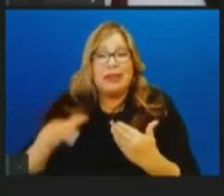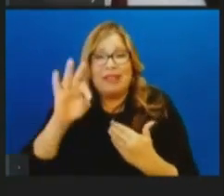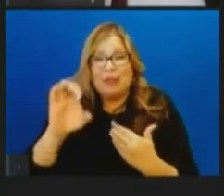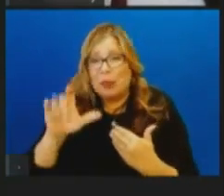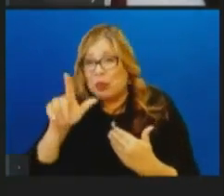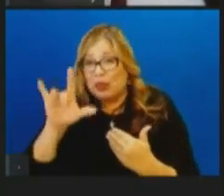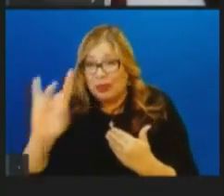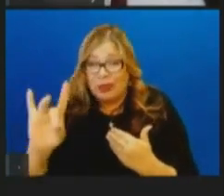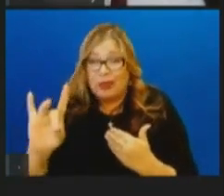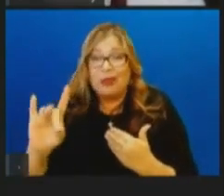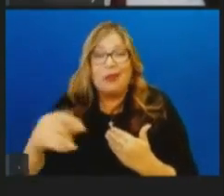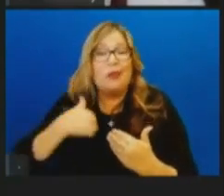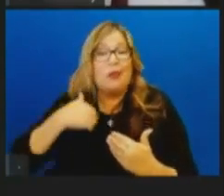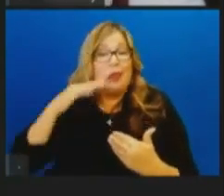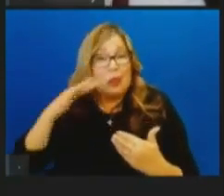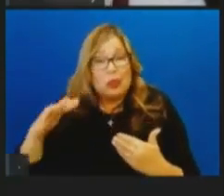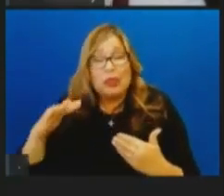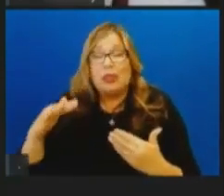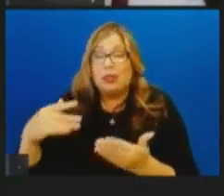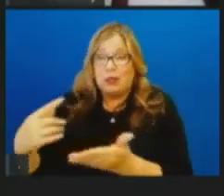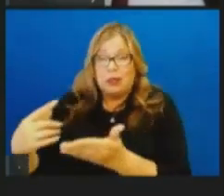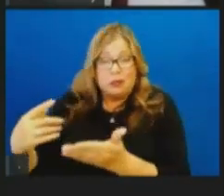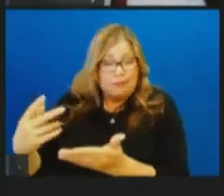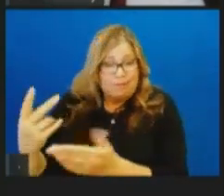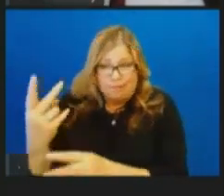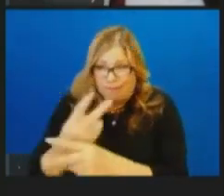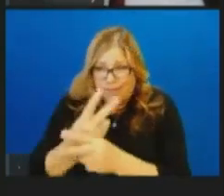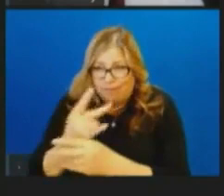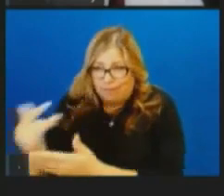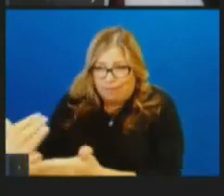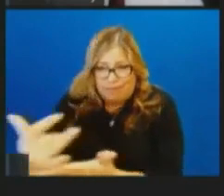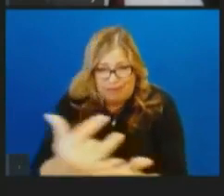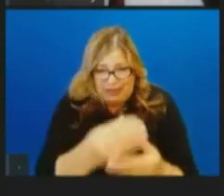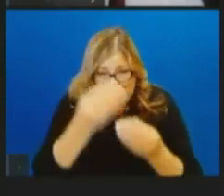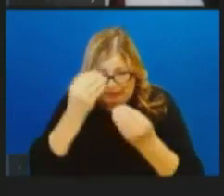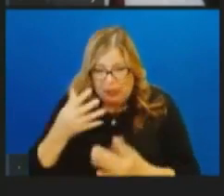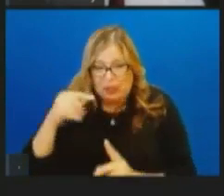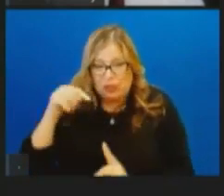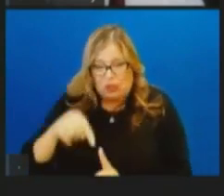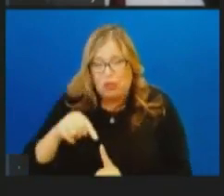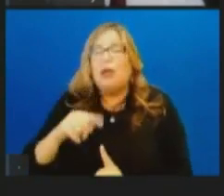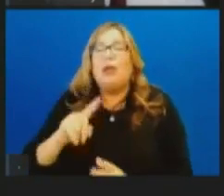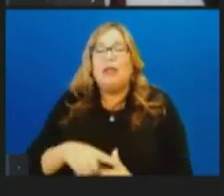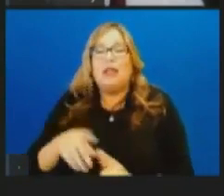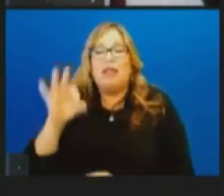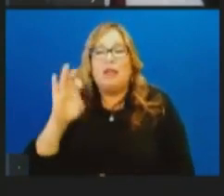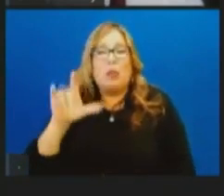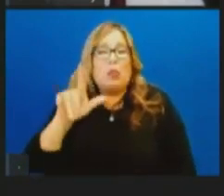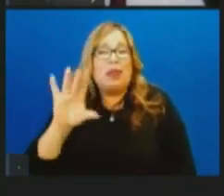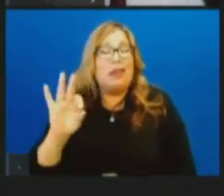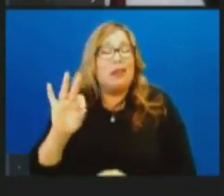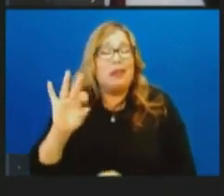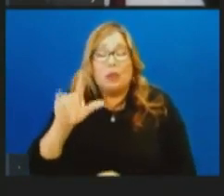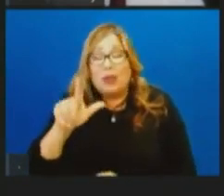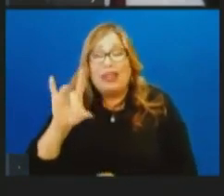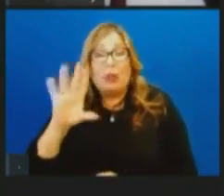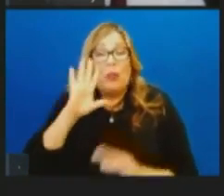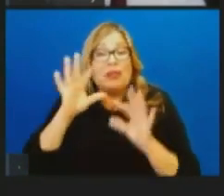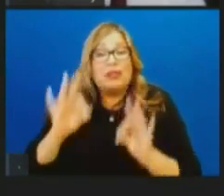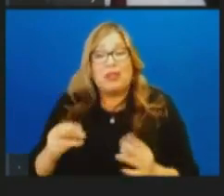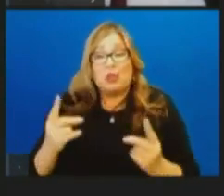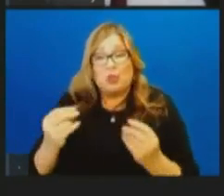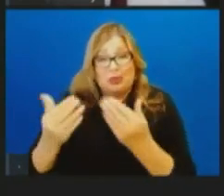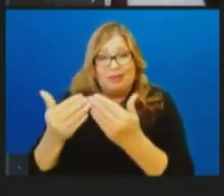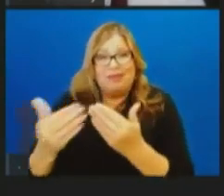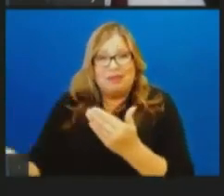together again, having assessed and reassessed the information to make an announcement as to where we will go moving